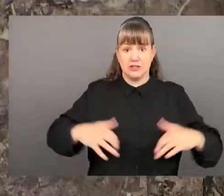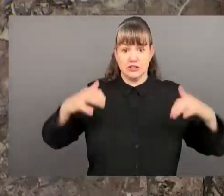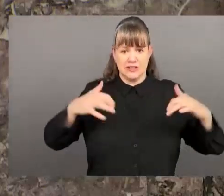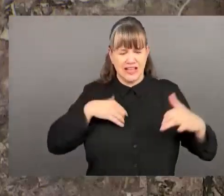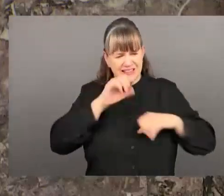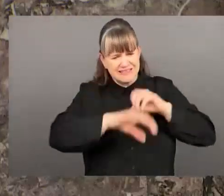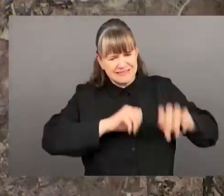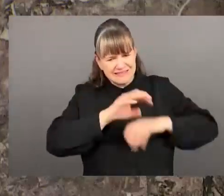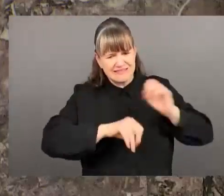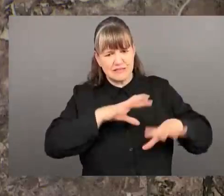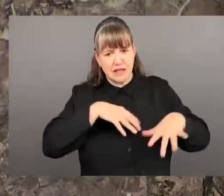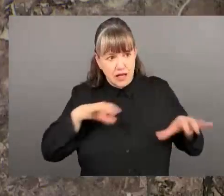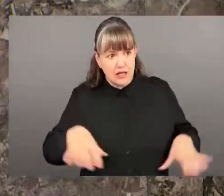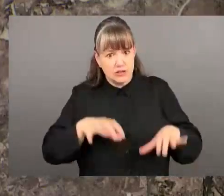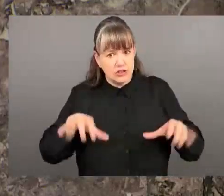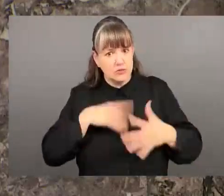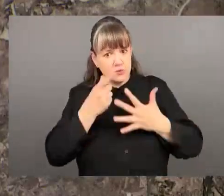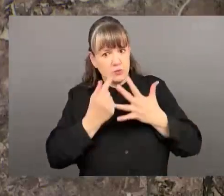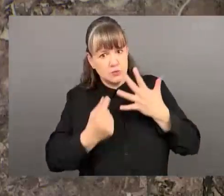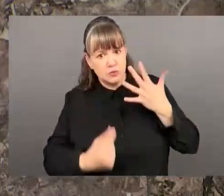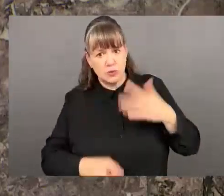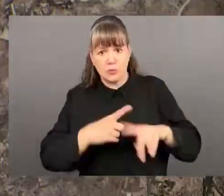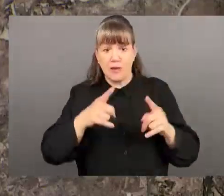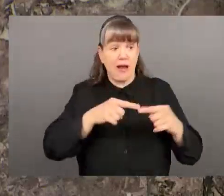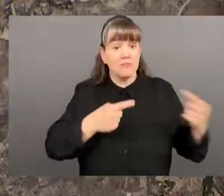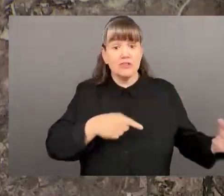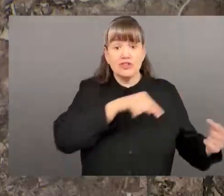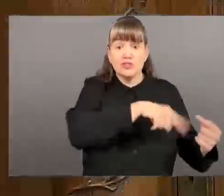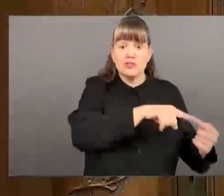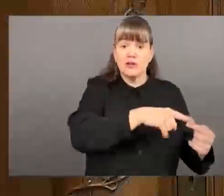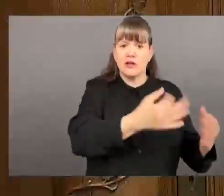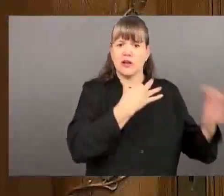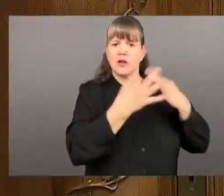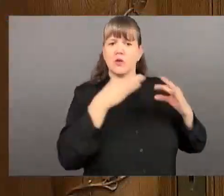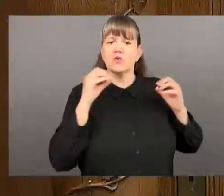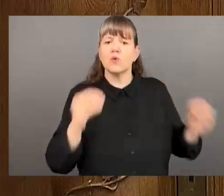new ideas from that side.